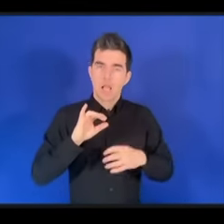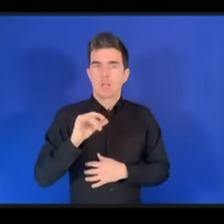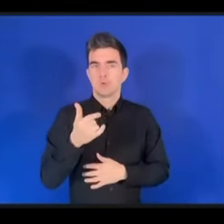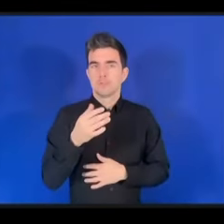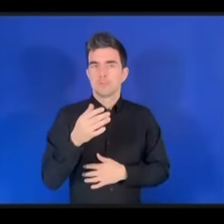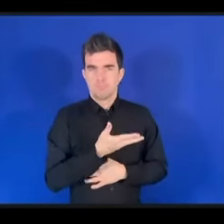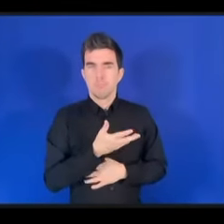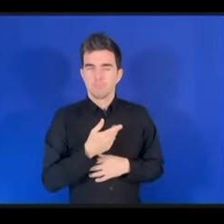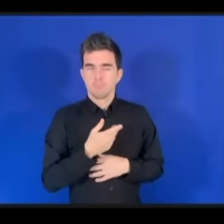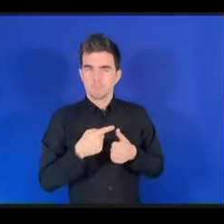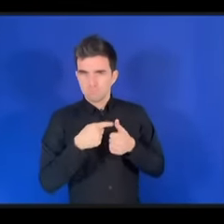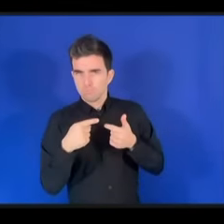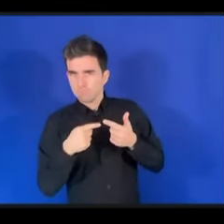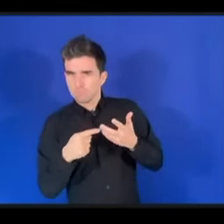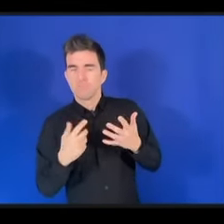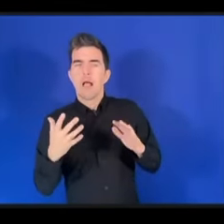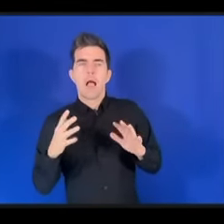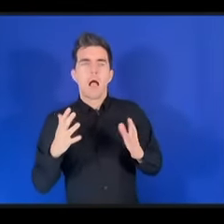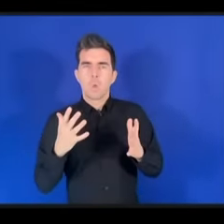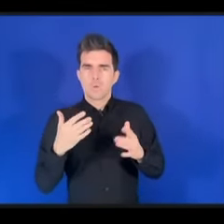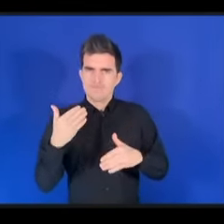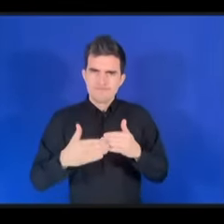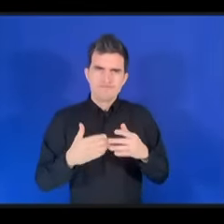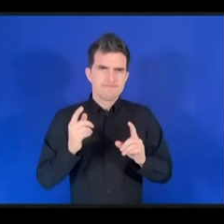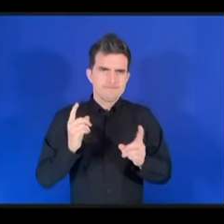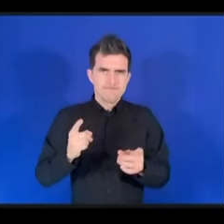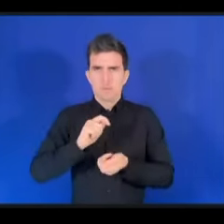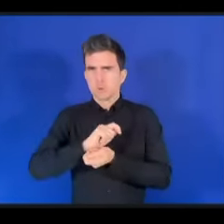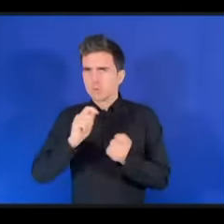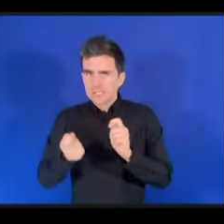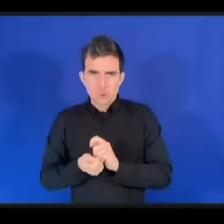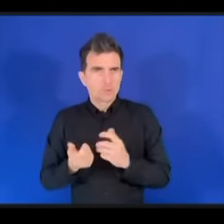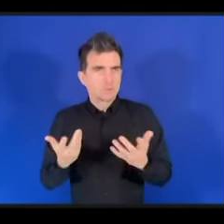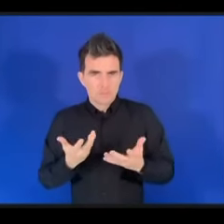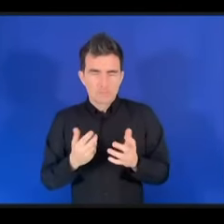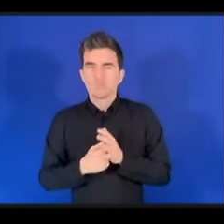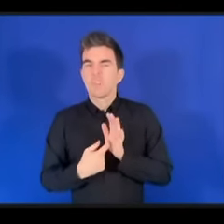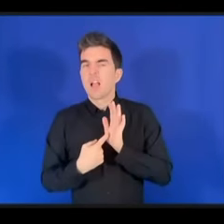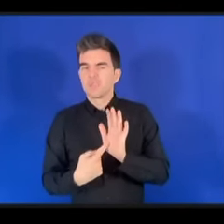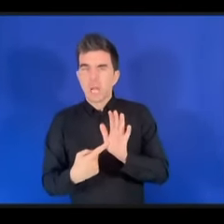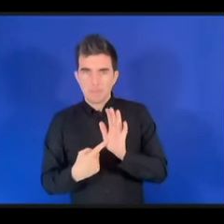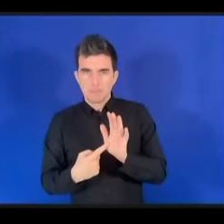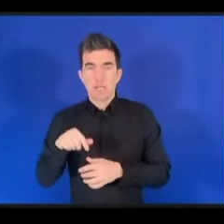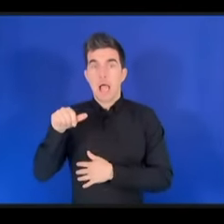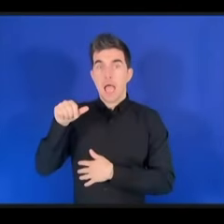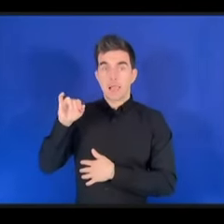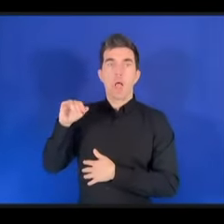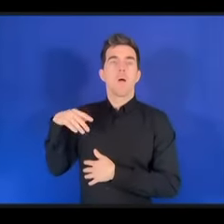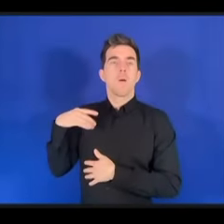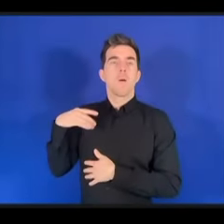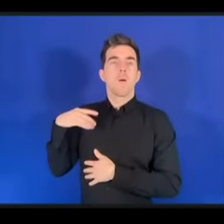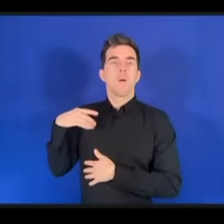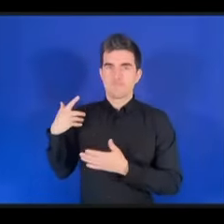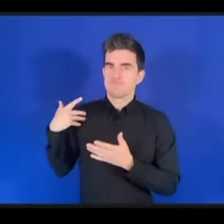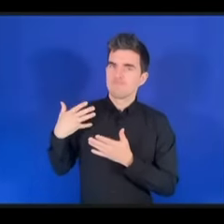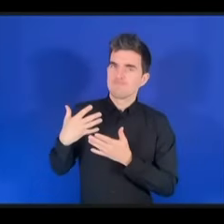rightfully, was one of the central topics at this meeting. Through